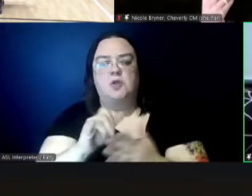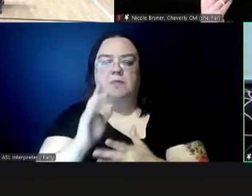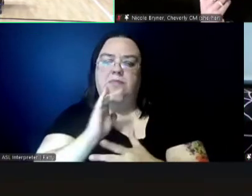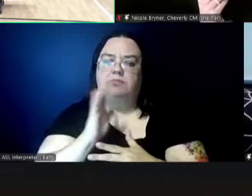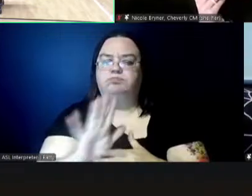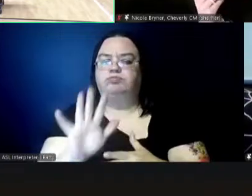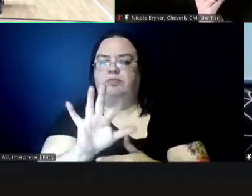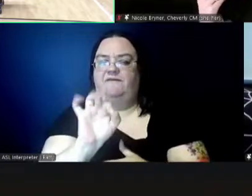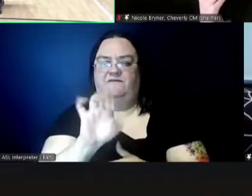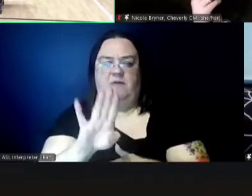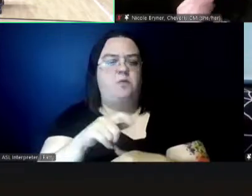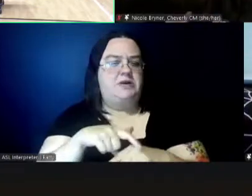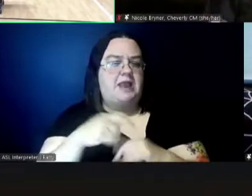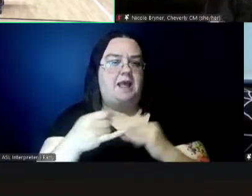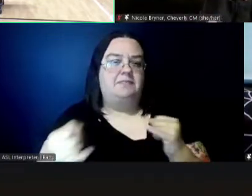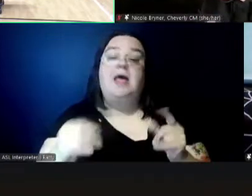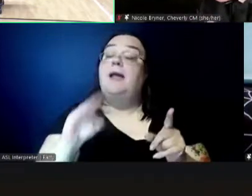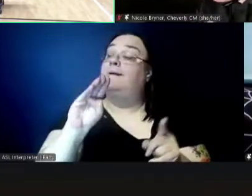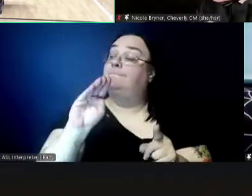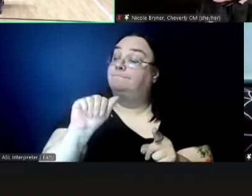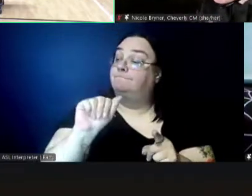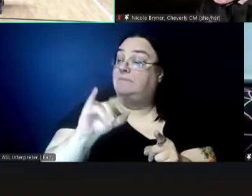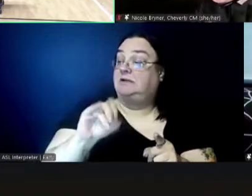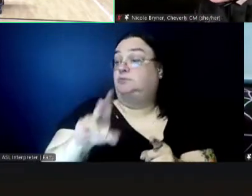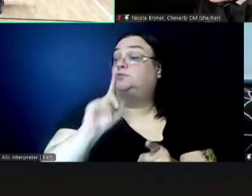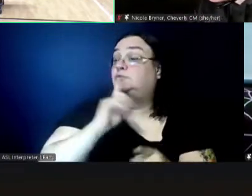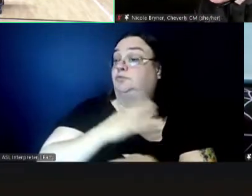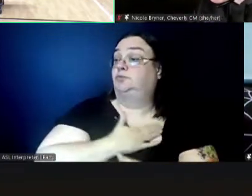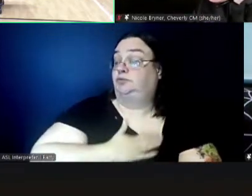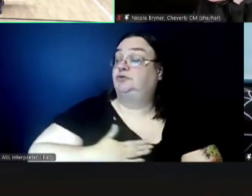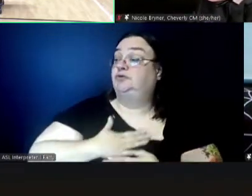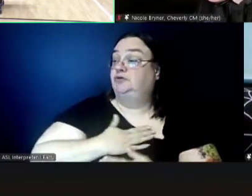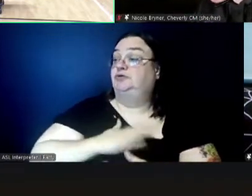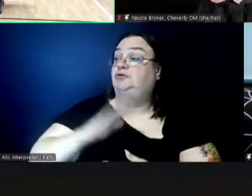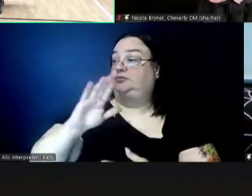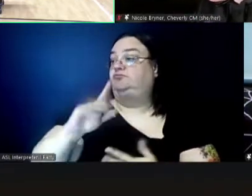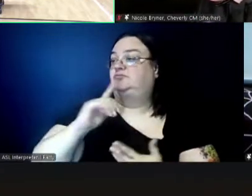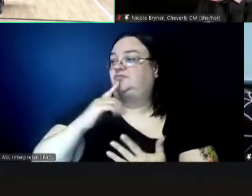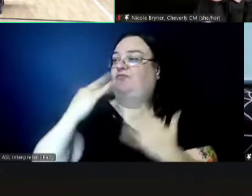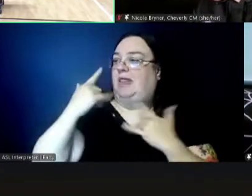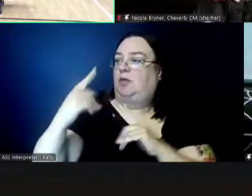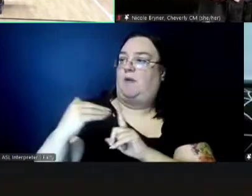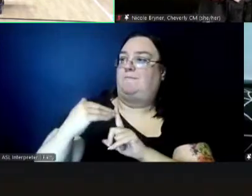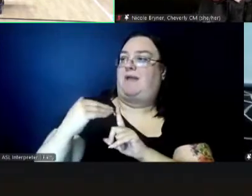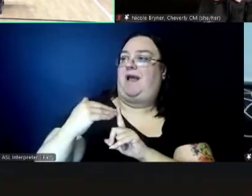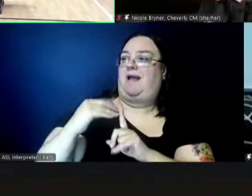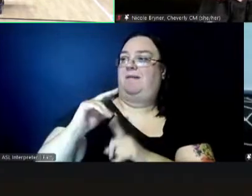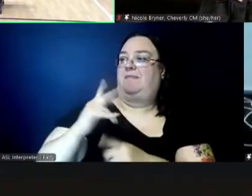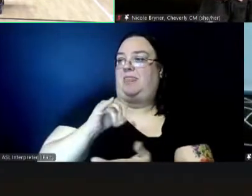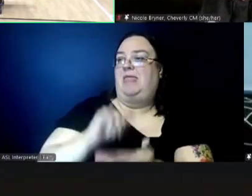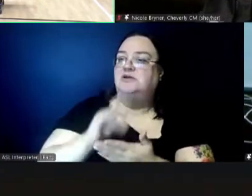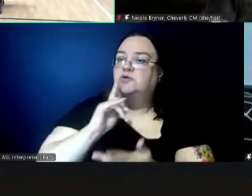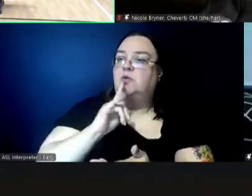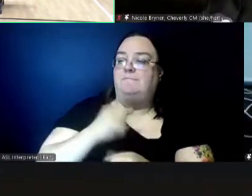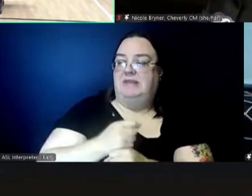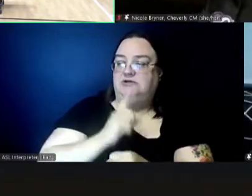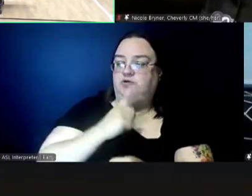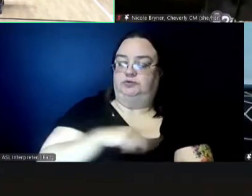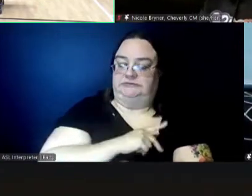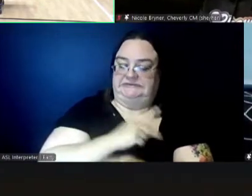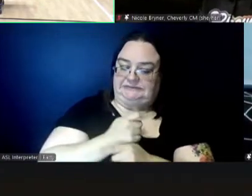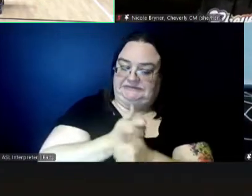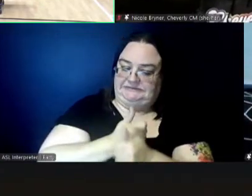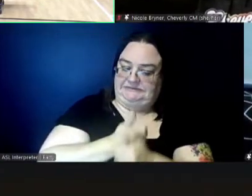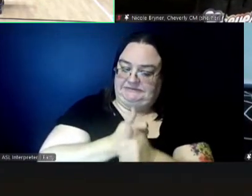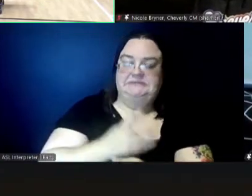All right, we appreciate your friendly reminders so that we keep in compliance, and please do call us if